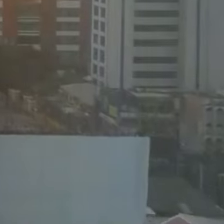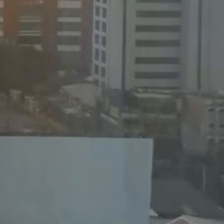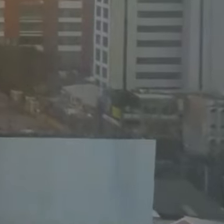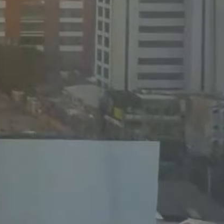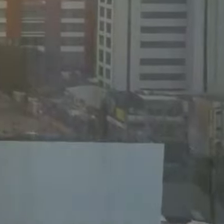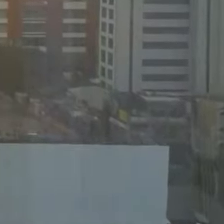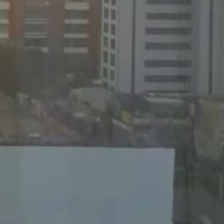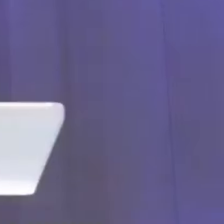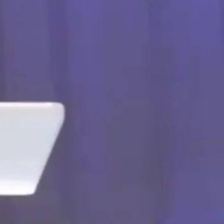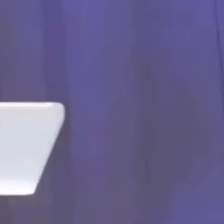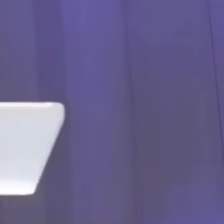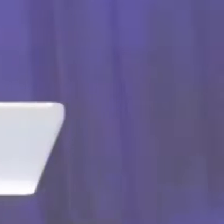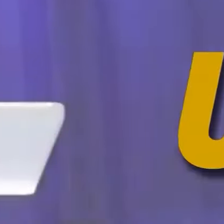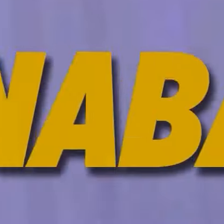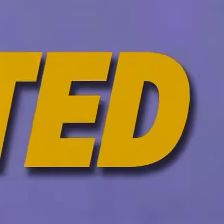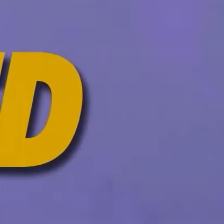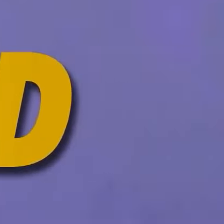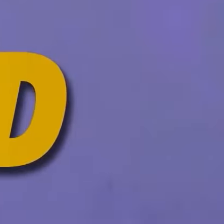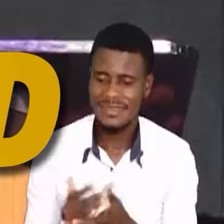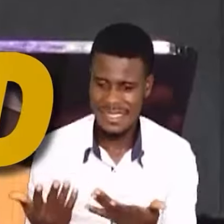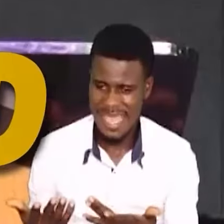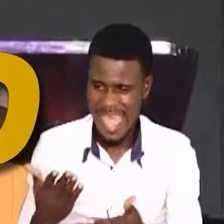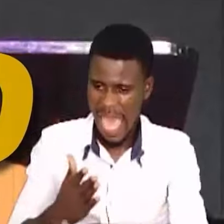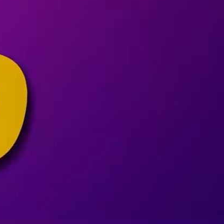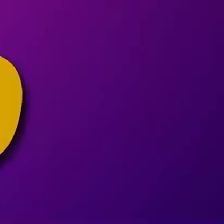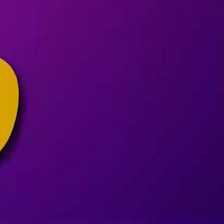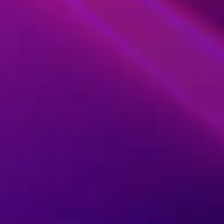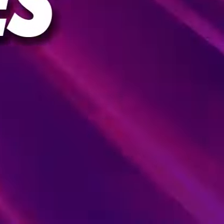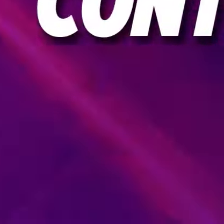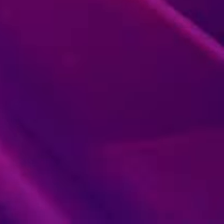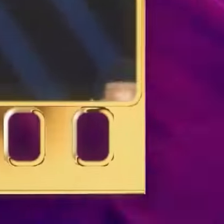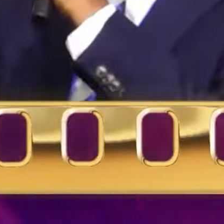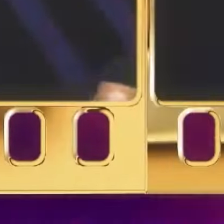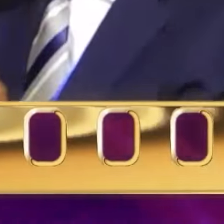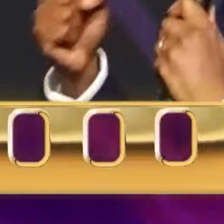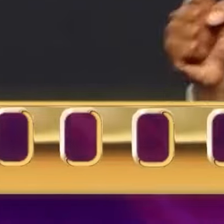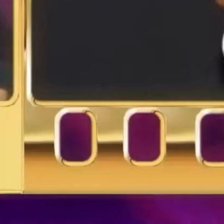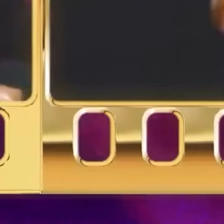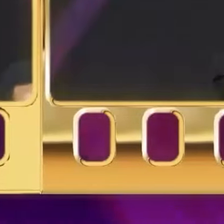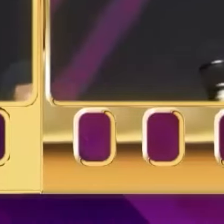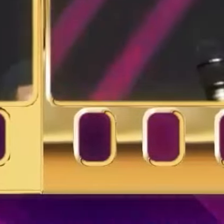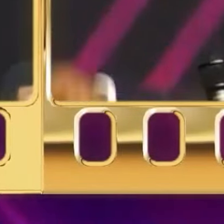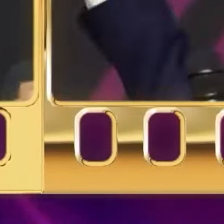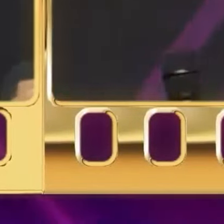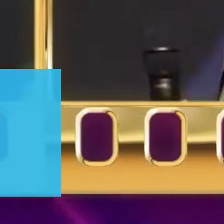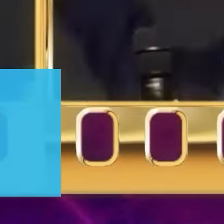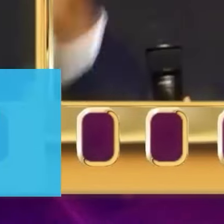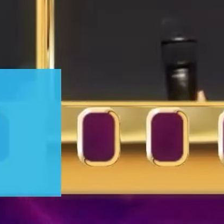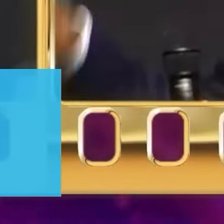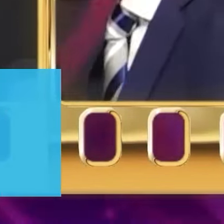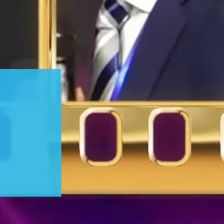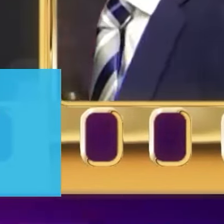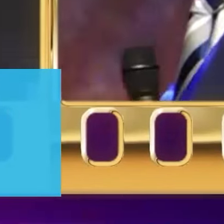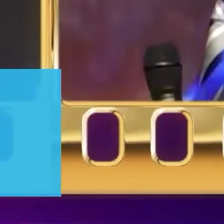The agenda to possess the nations continues unabated. Where are all the tears in the church? When we arrived in